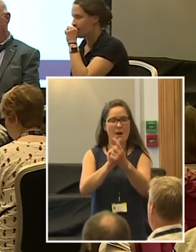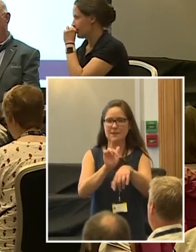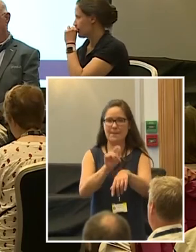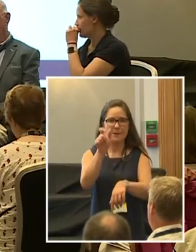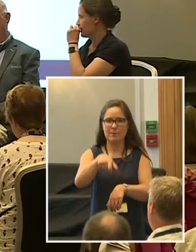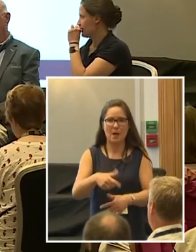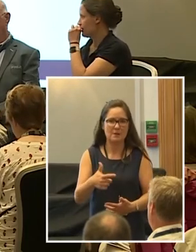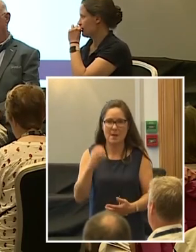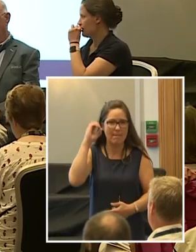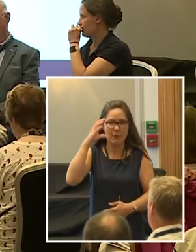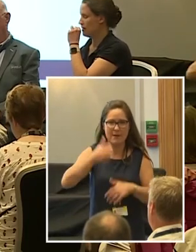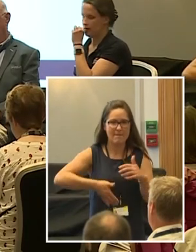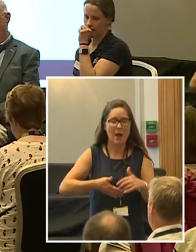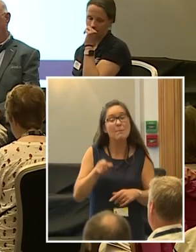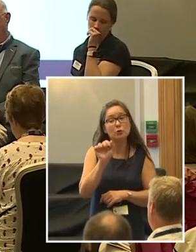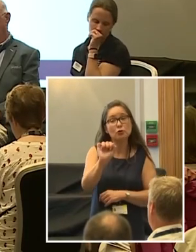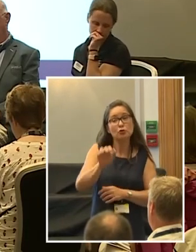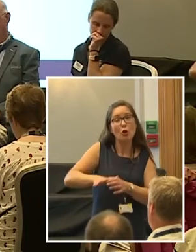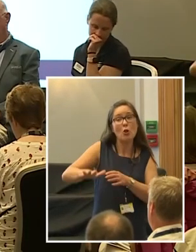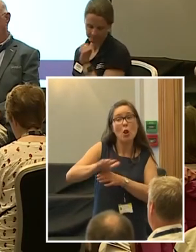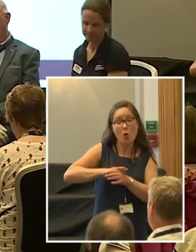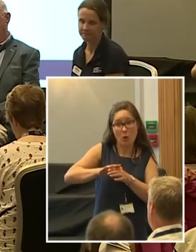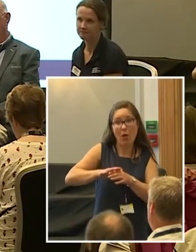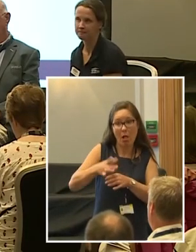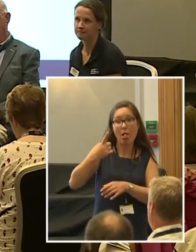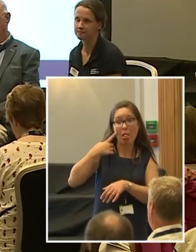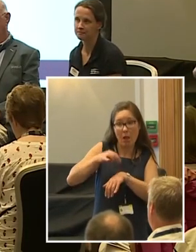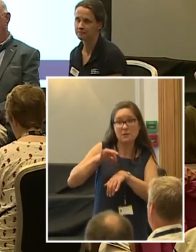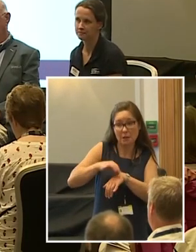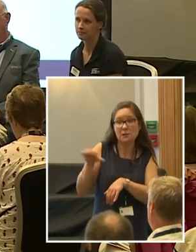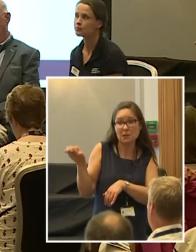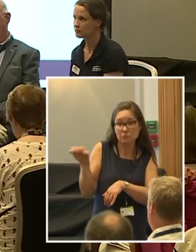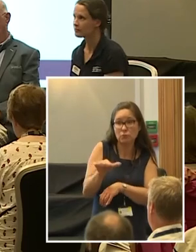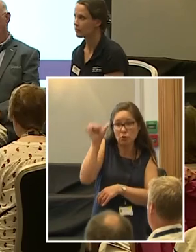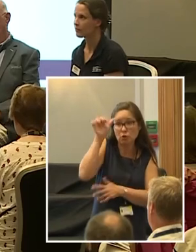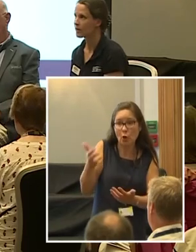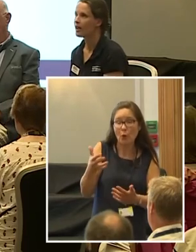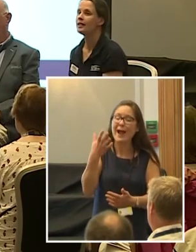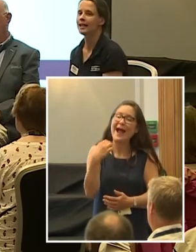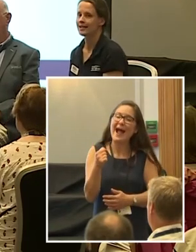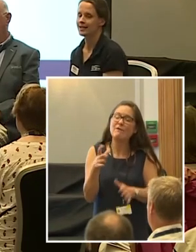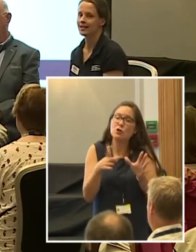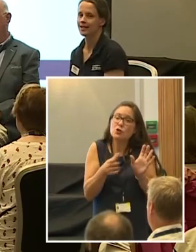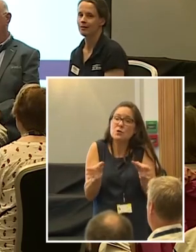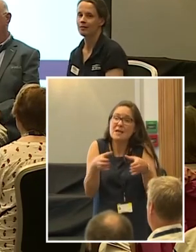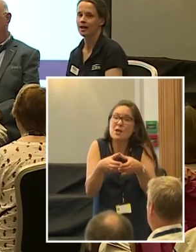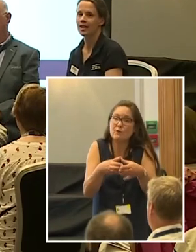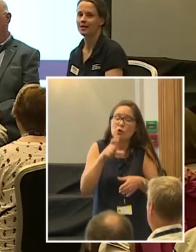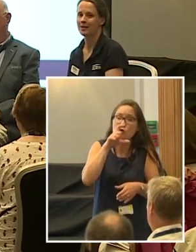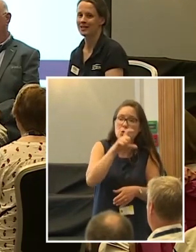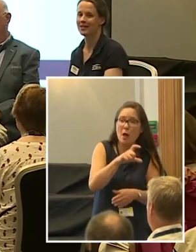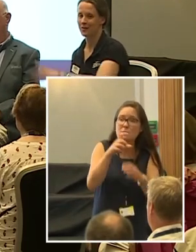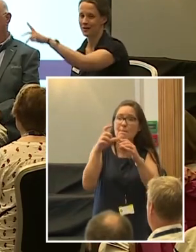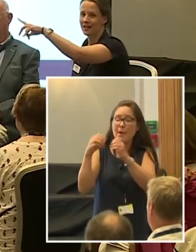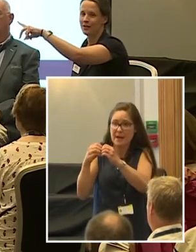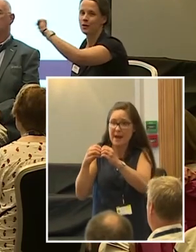local ophthalmologist would know people, and there are, so there is, I think there's an association, isn't there, for Charles Bonnet, which can